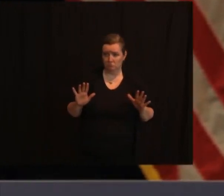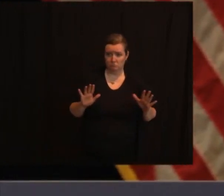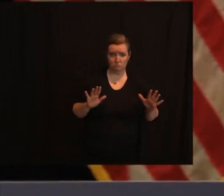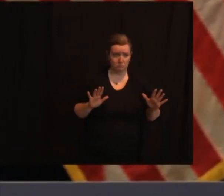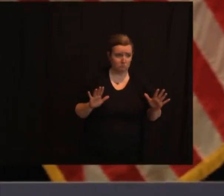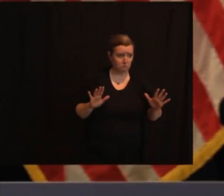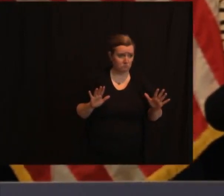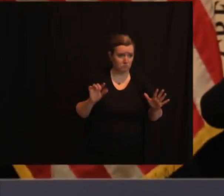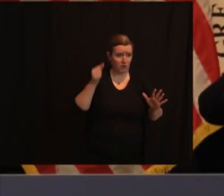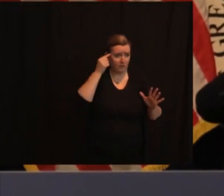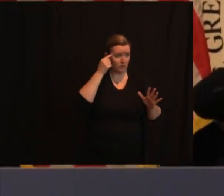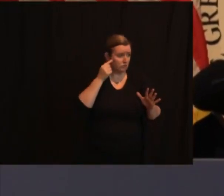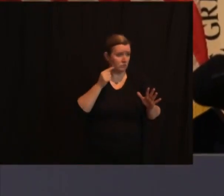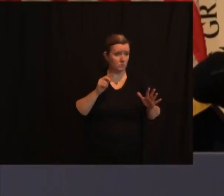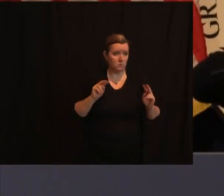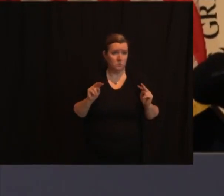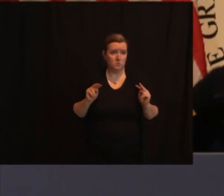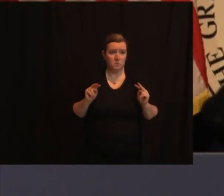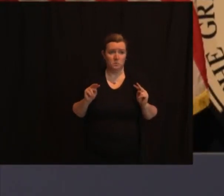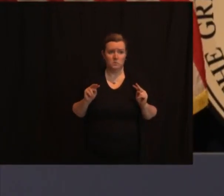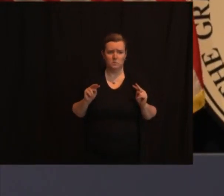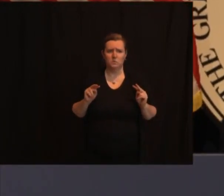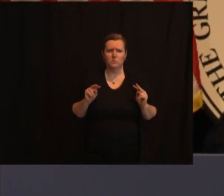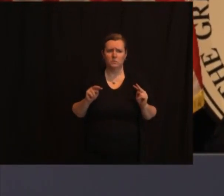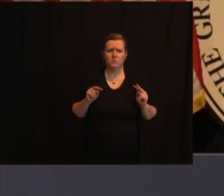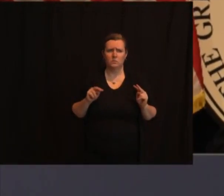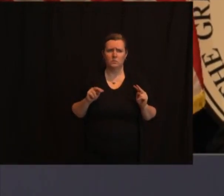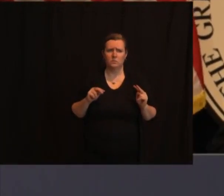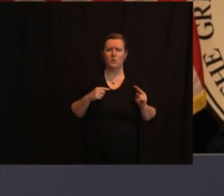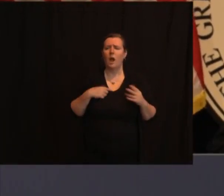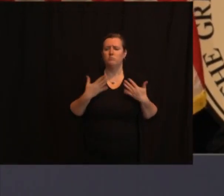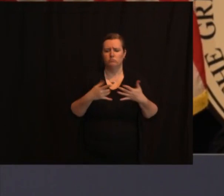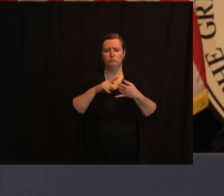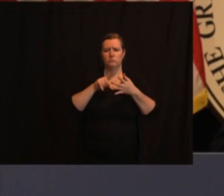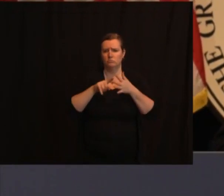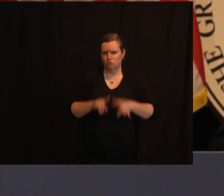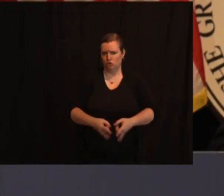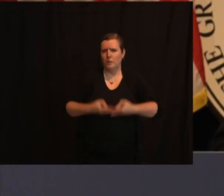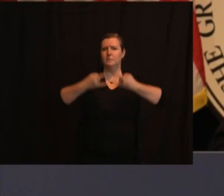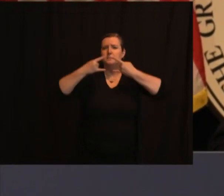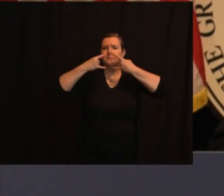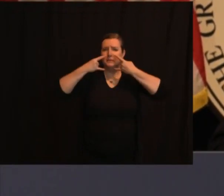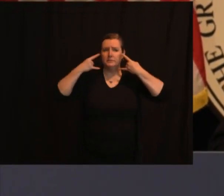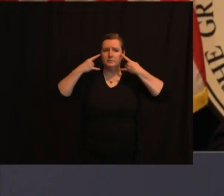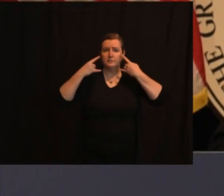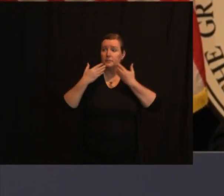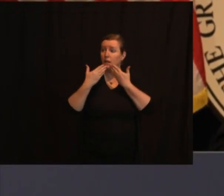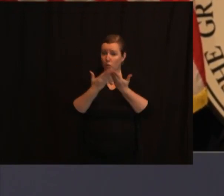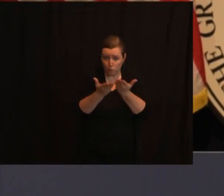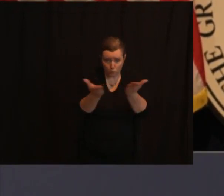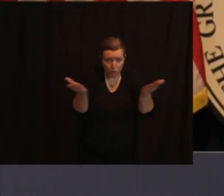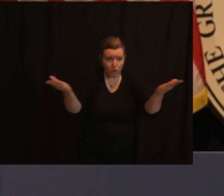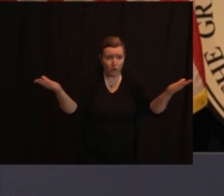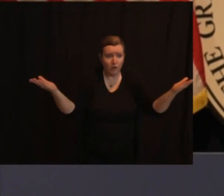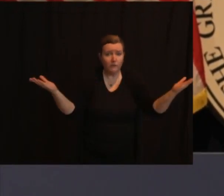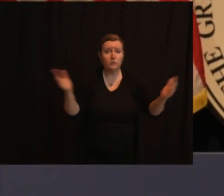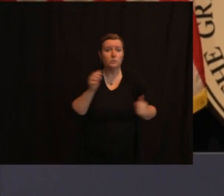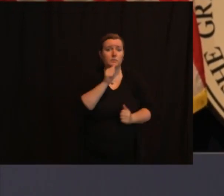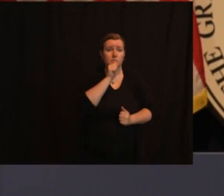Thank you. I'm going to start to remask here. Thank you, everybody, again, for your patience and for